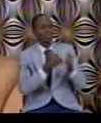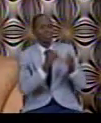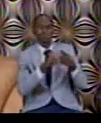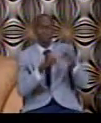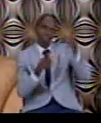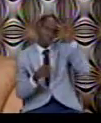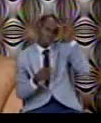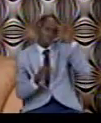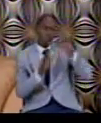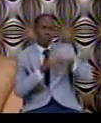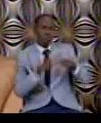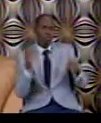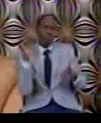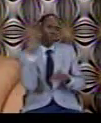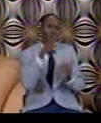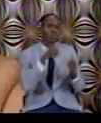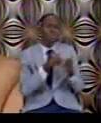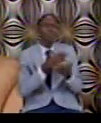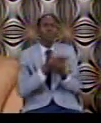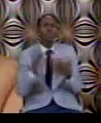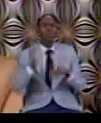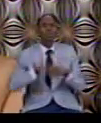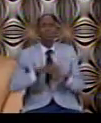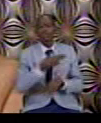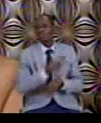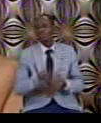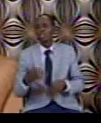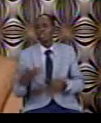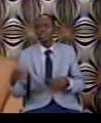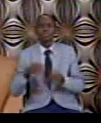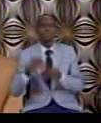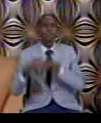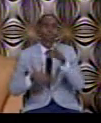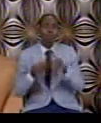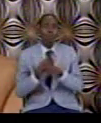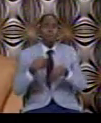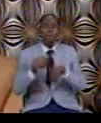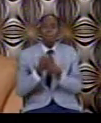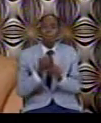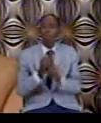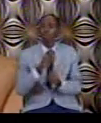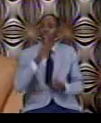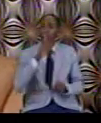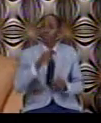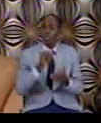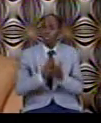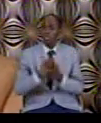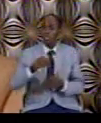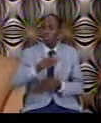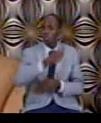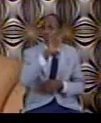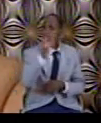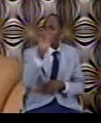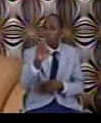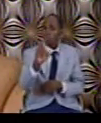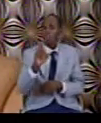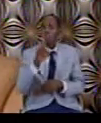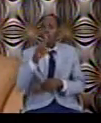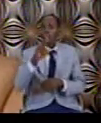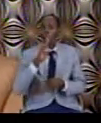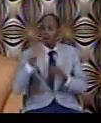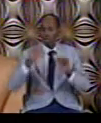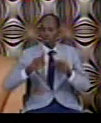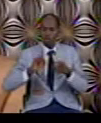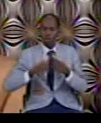it away on the rubbish heap of the world. Make sure that the question Jesus Christ is asking, you are able to answer